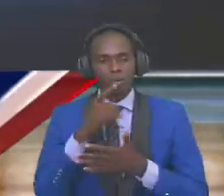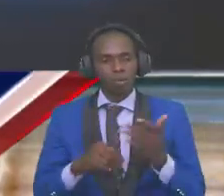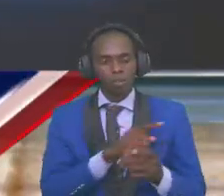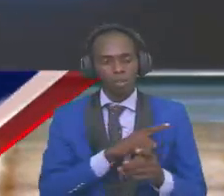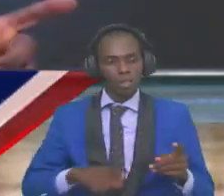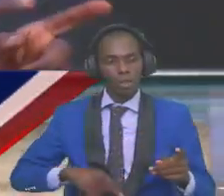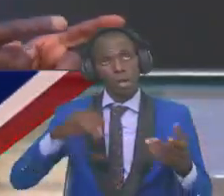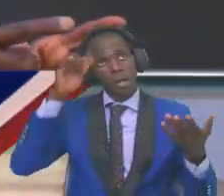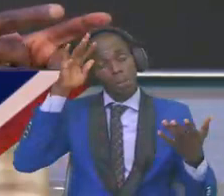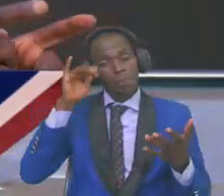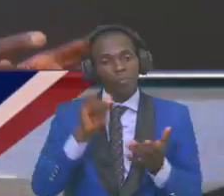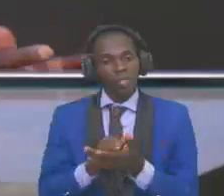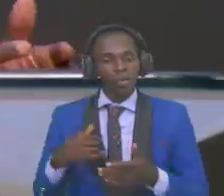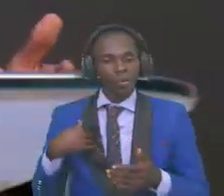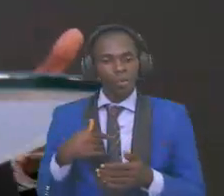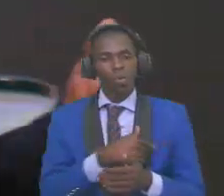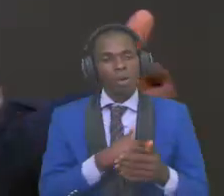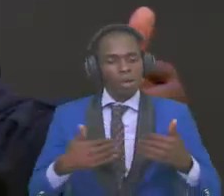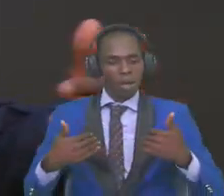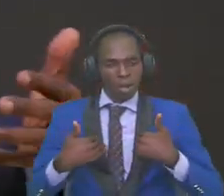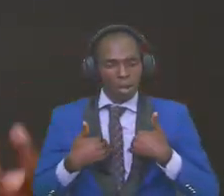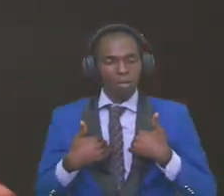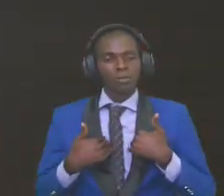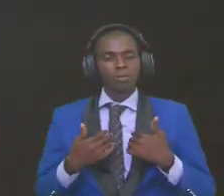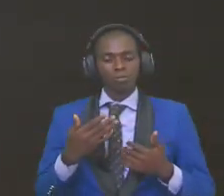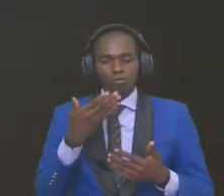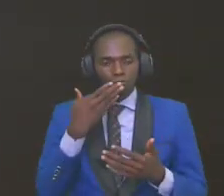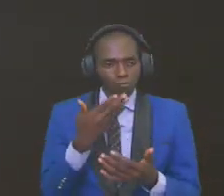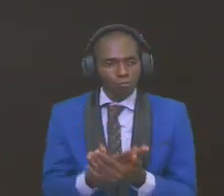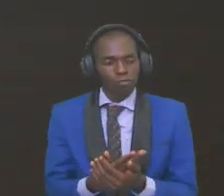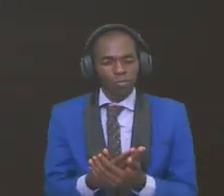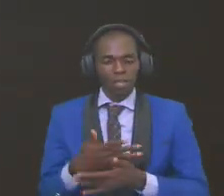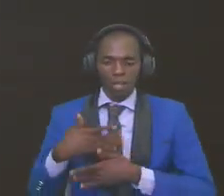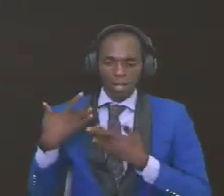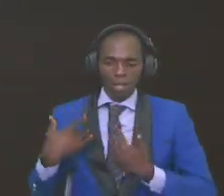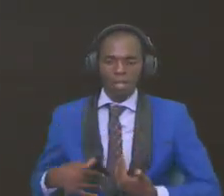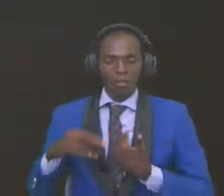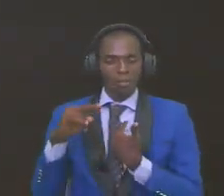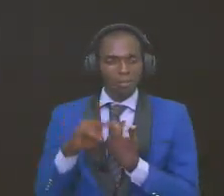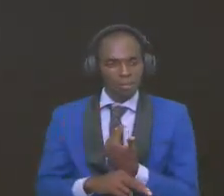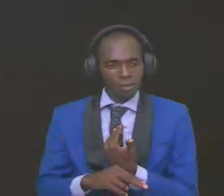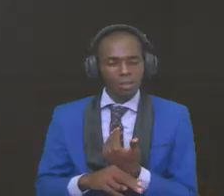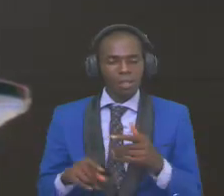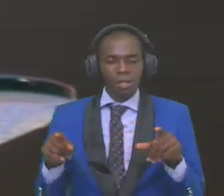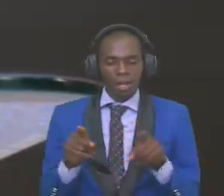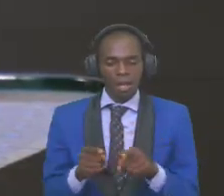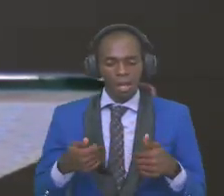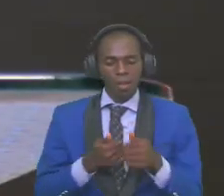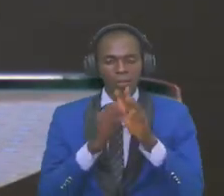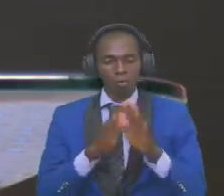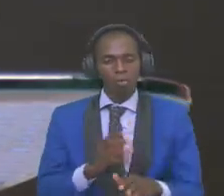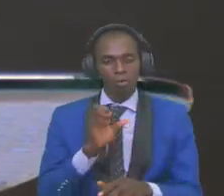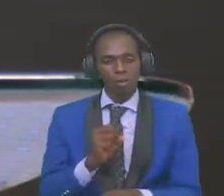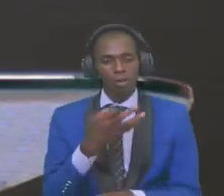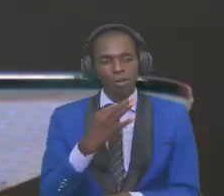expects, that we'll have a warm heartedness as followers of Christ,